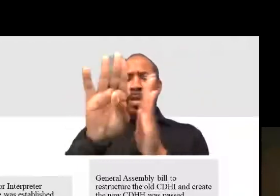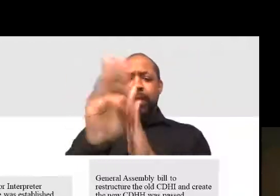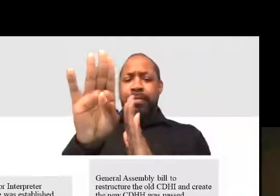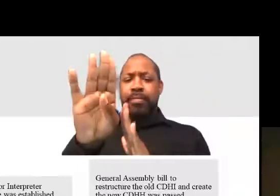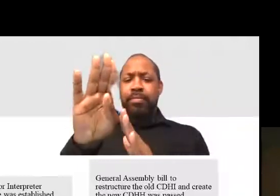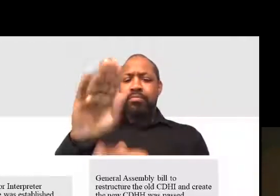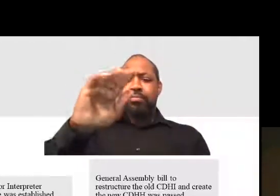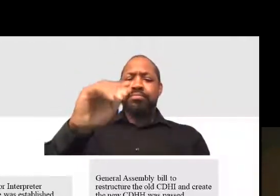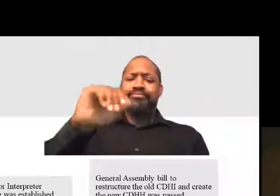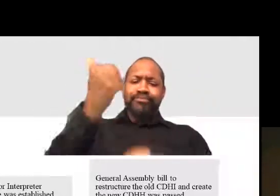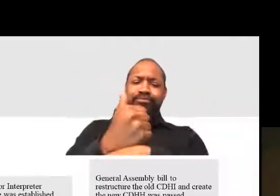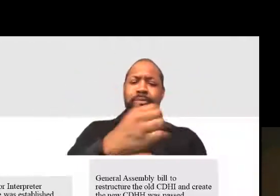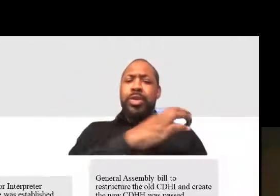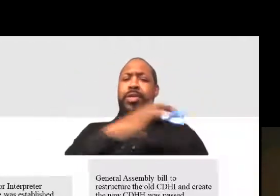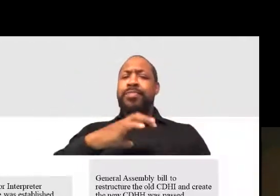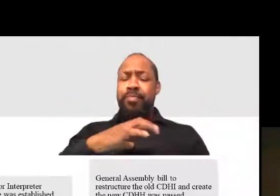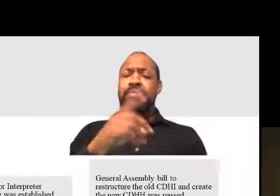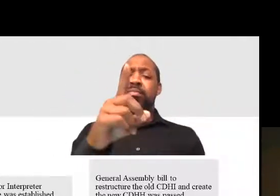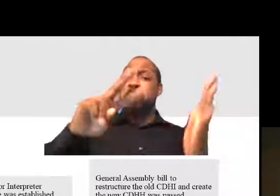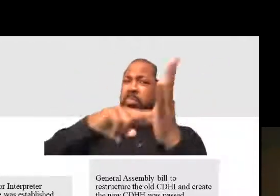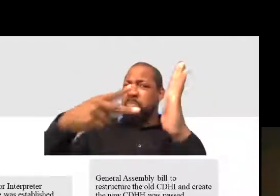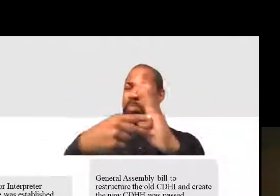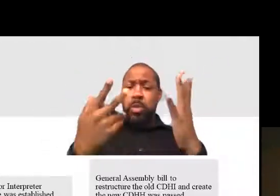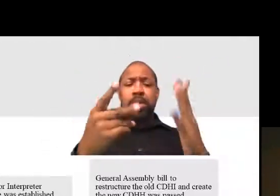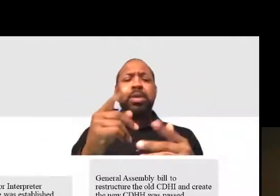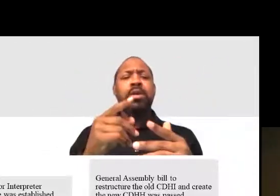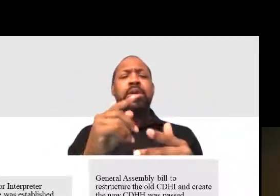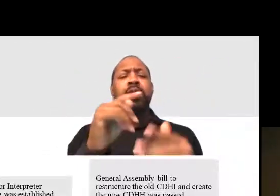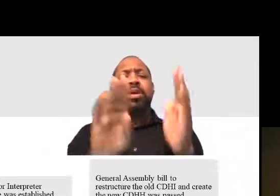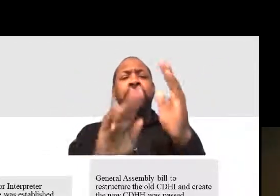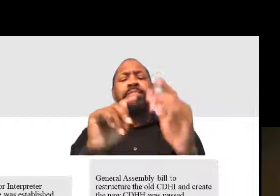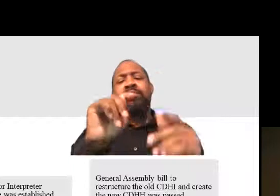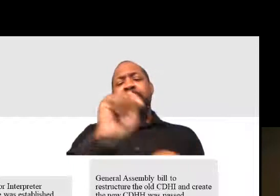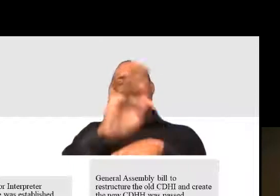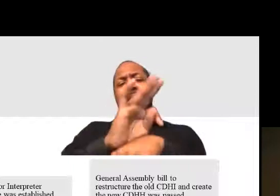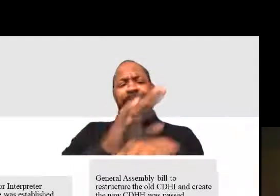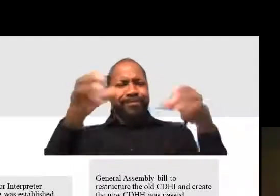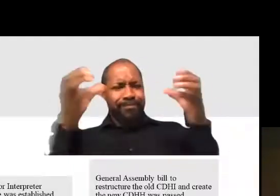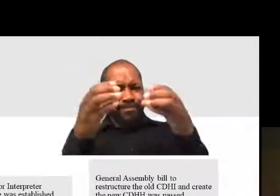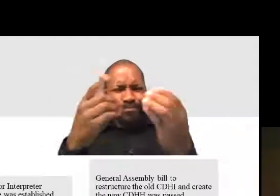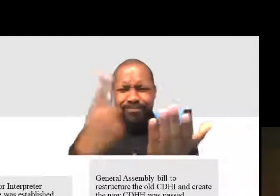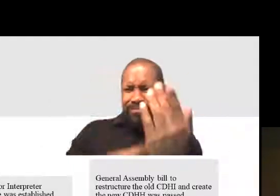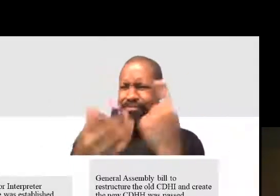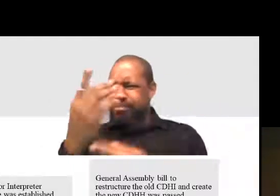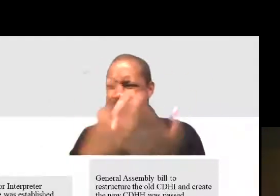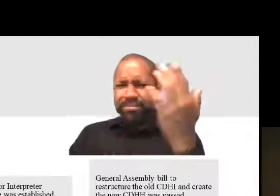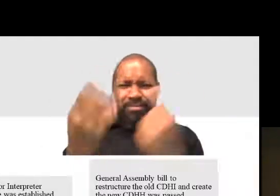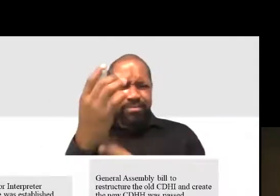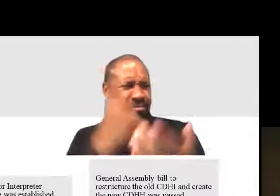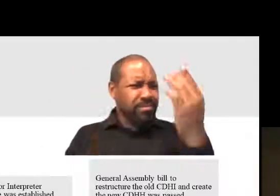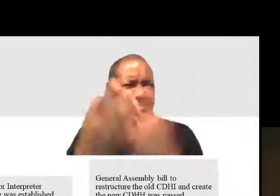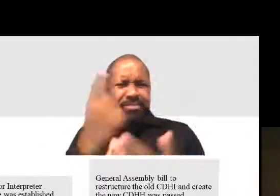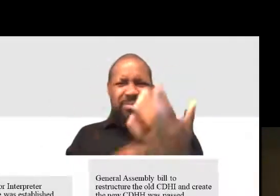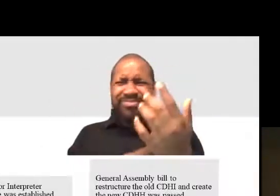up. And at that point, we had a task force to think about the commission, the new commission,